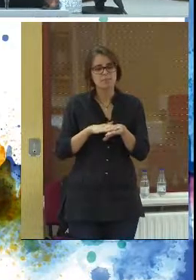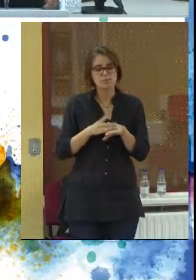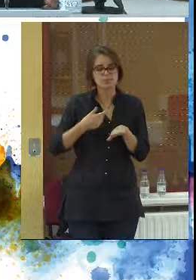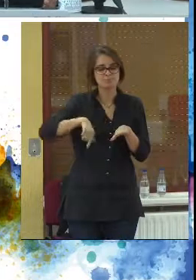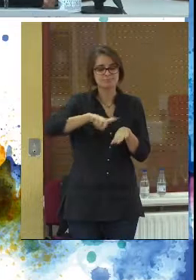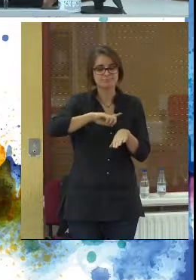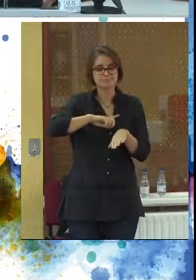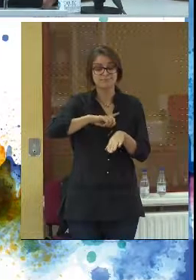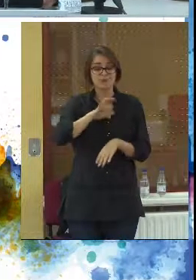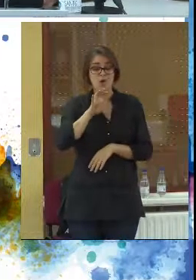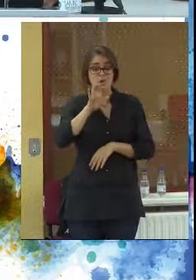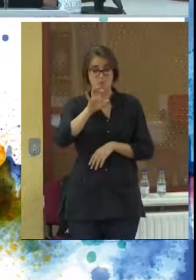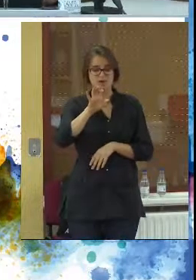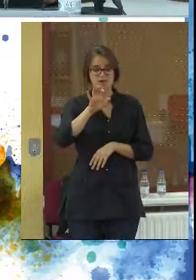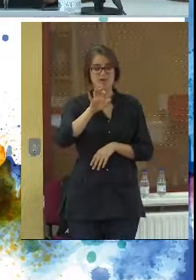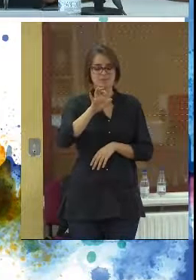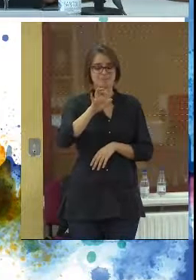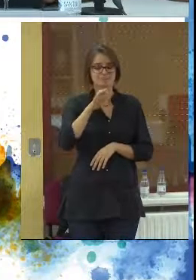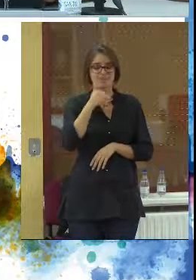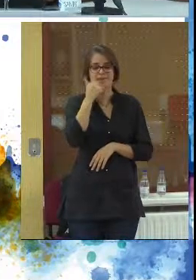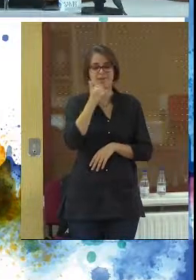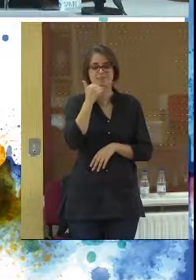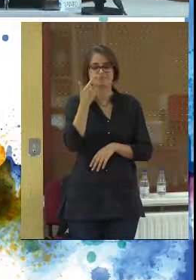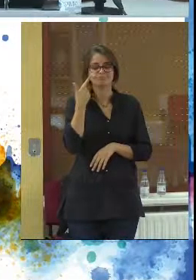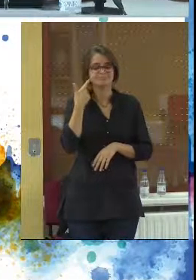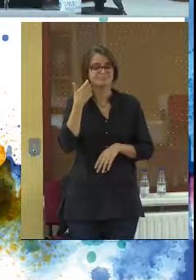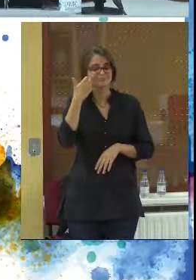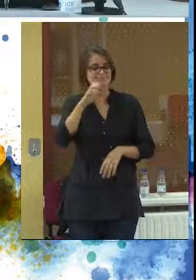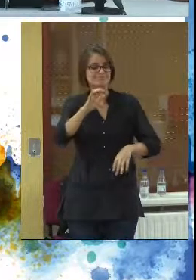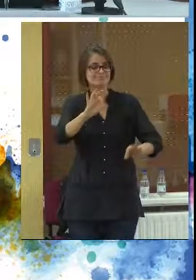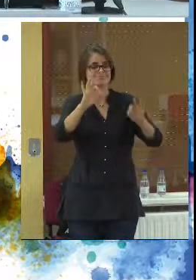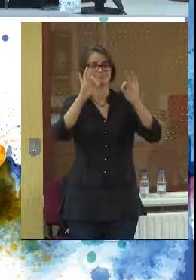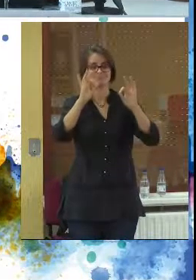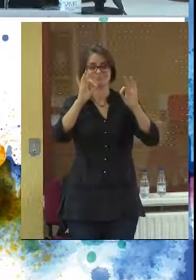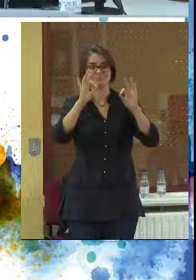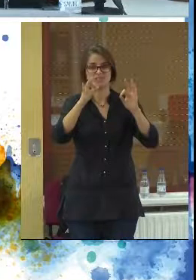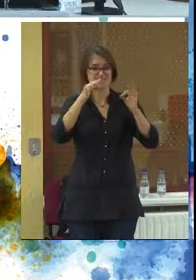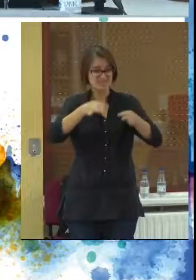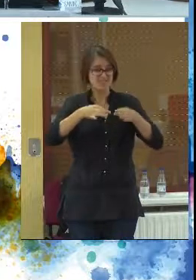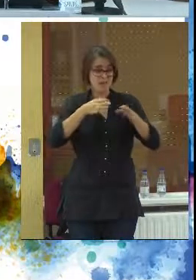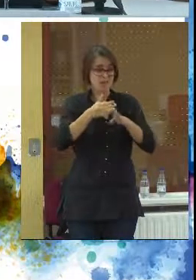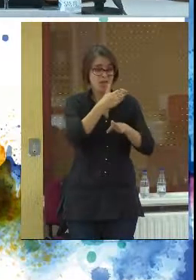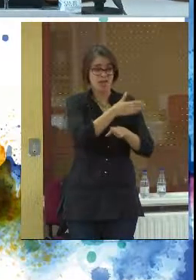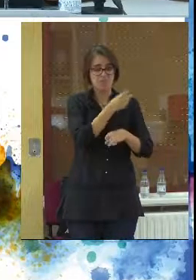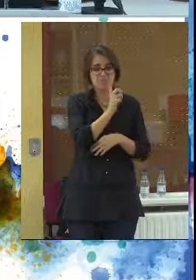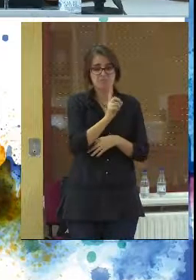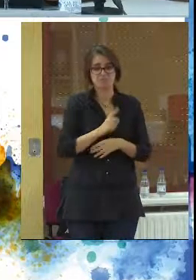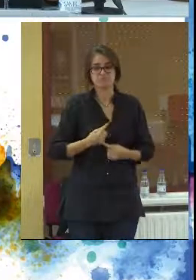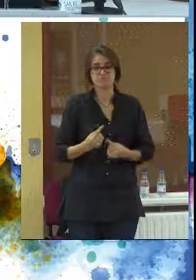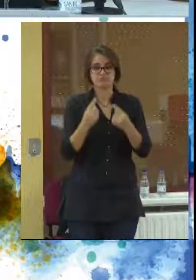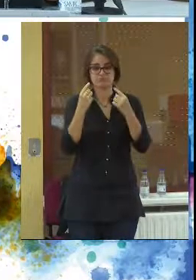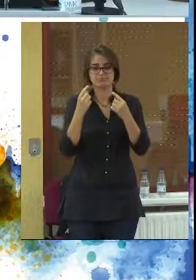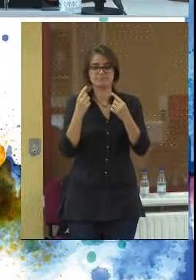Well, in the area, there was something quite peculiar. It doesn't always